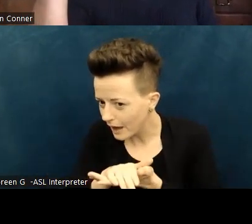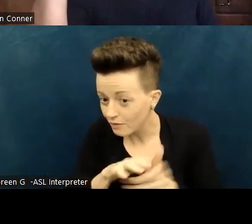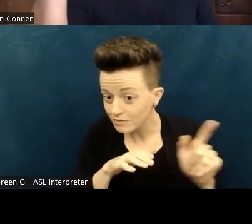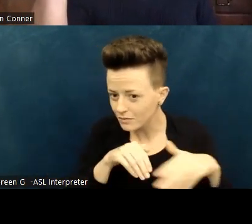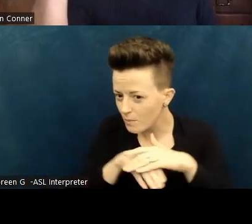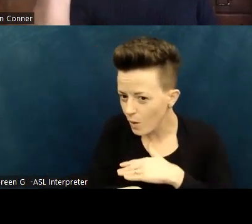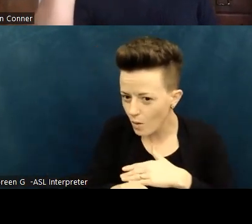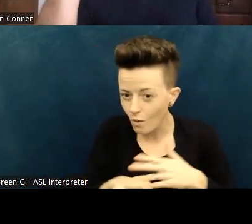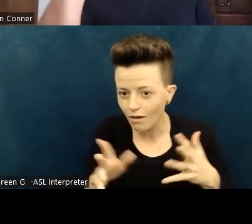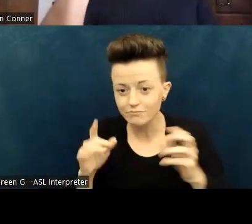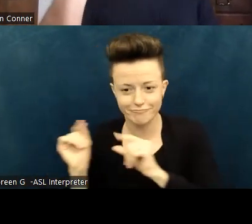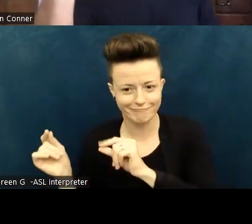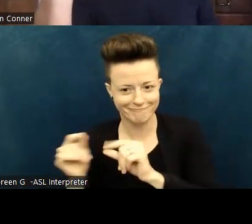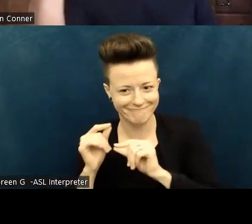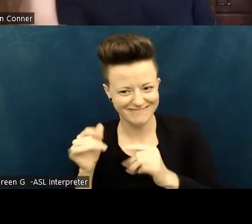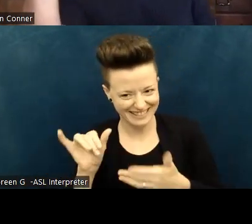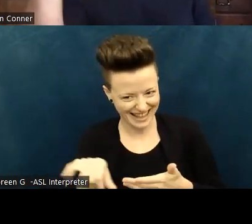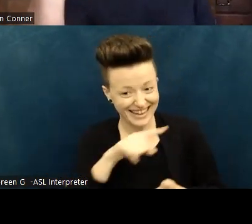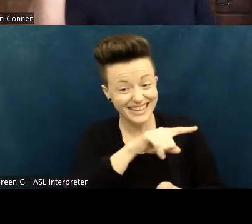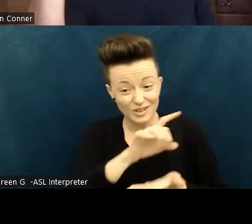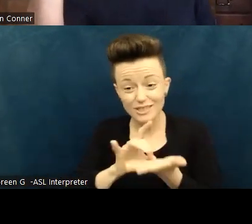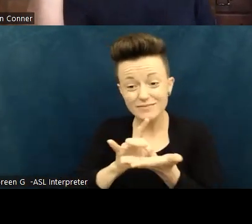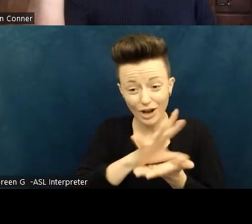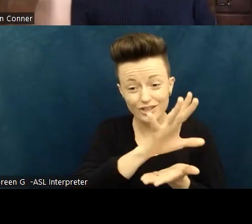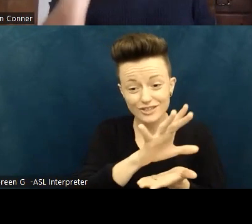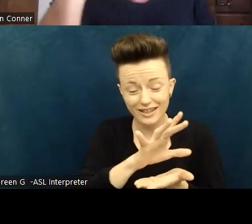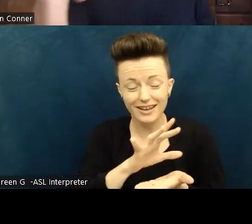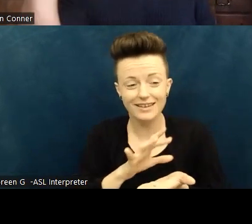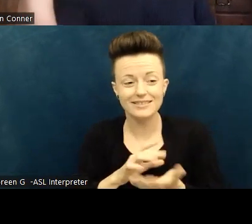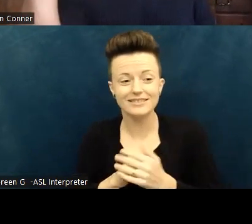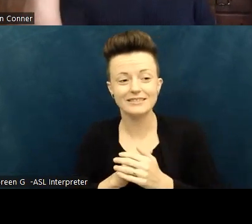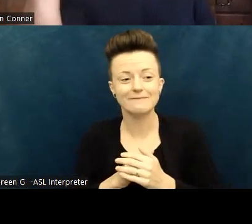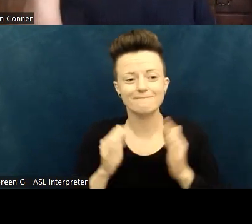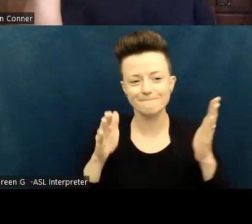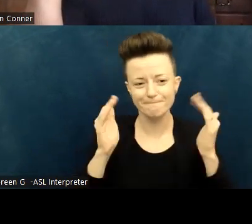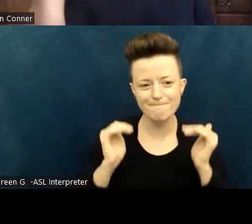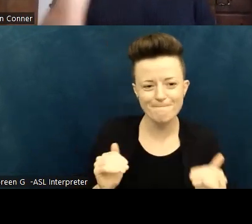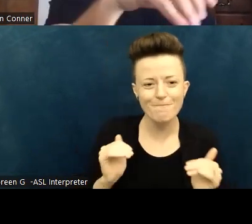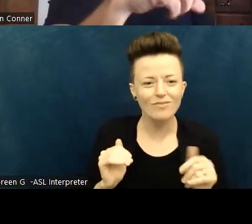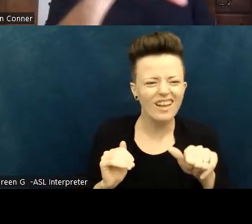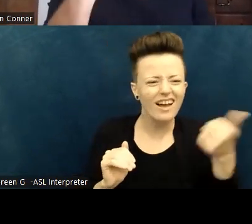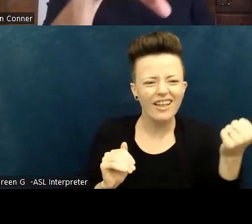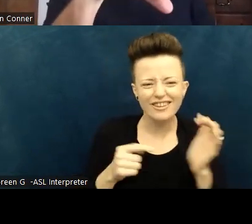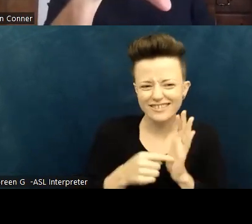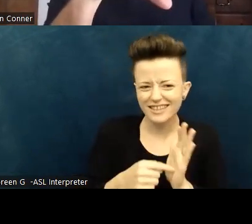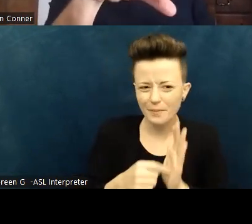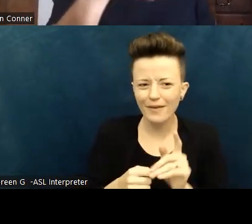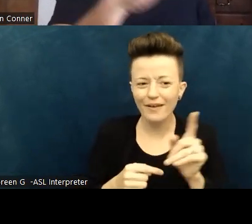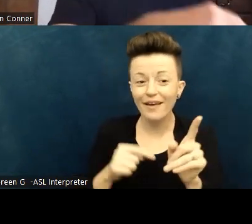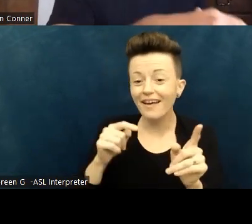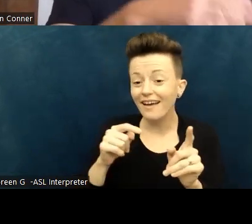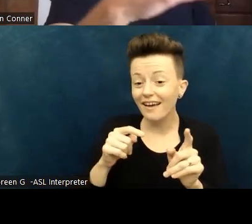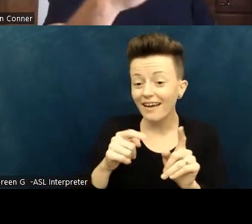the town of Bethlehem, which is city of bread. And he's the bread of life, and